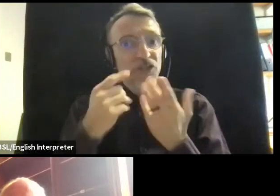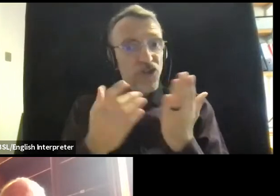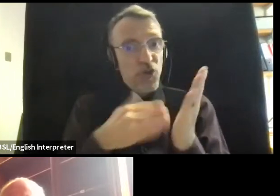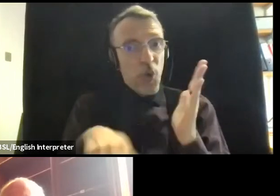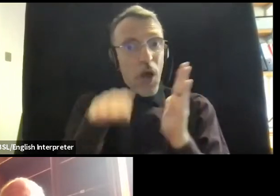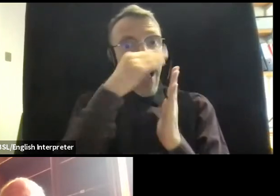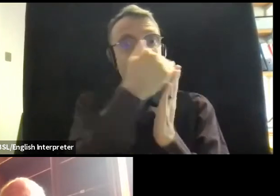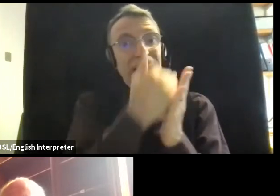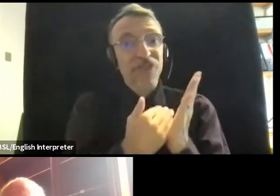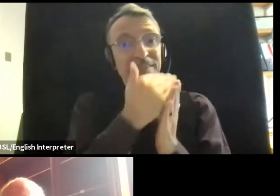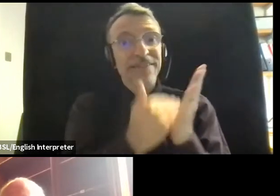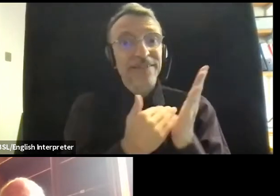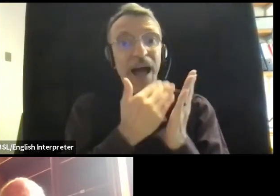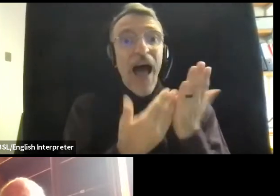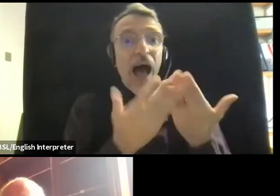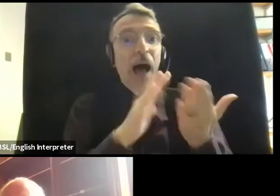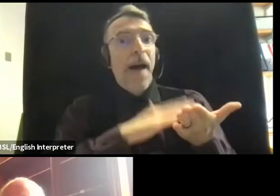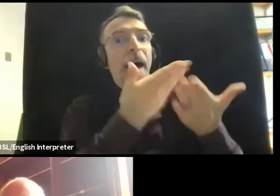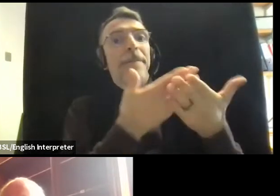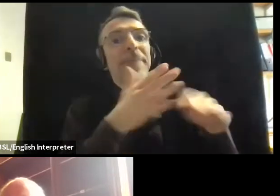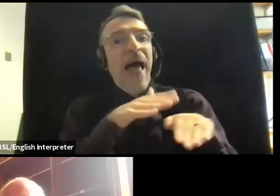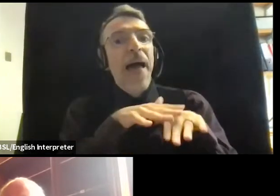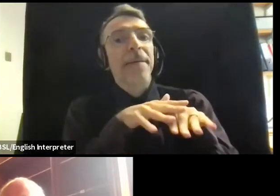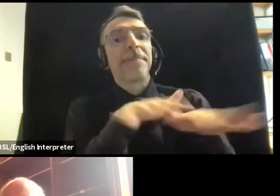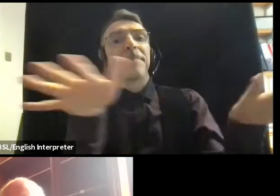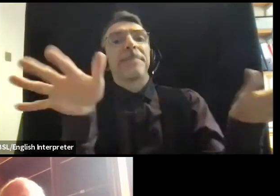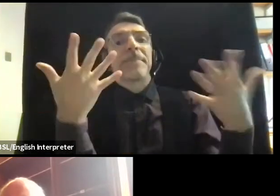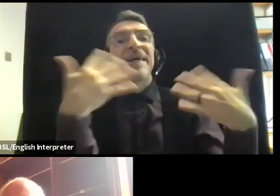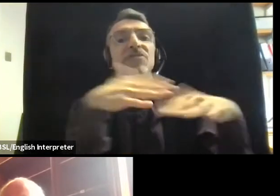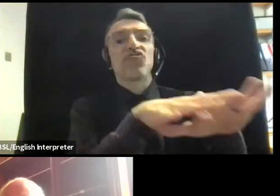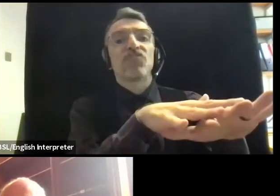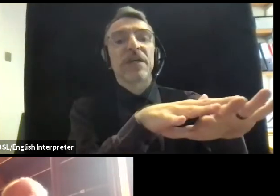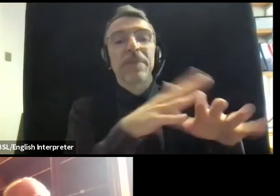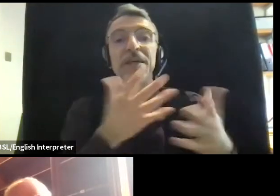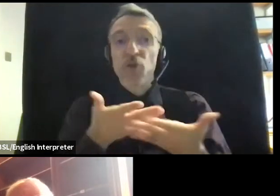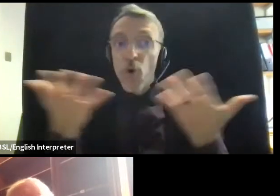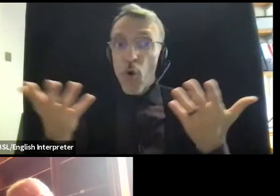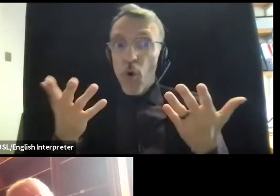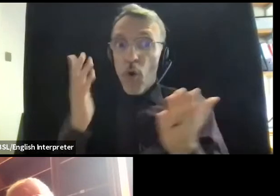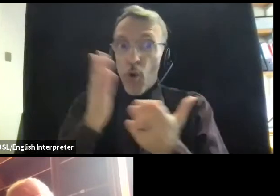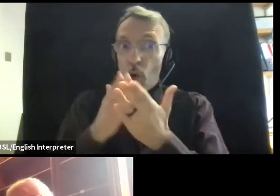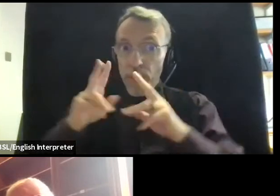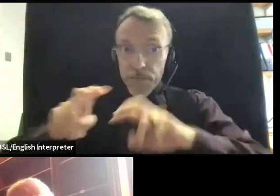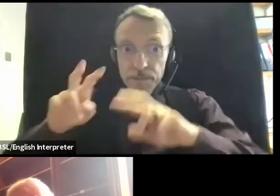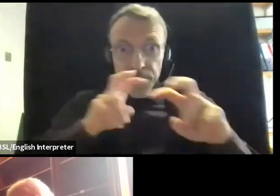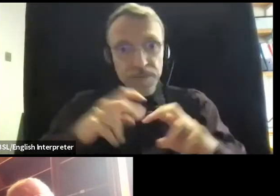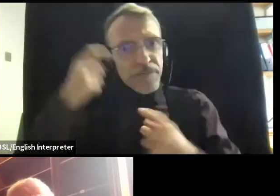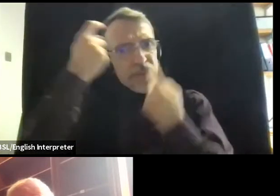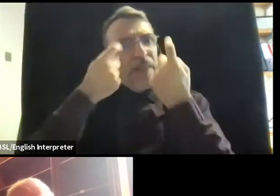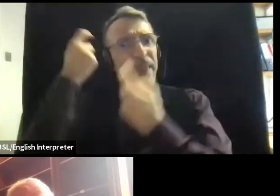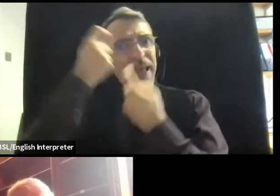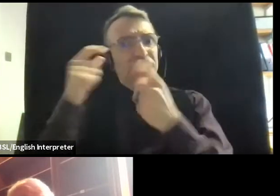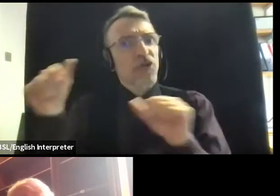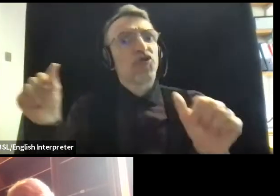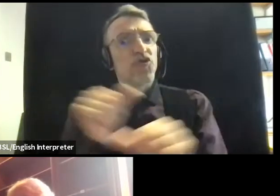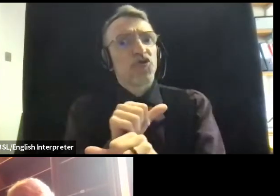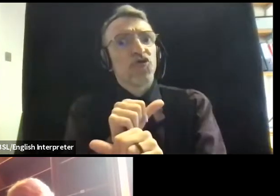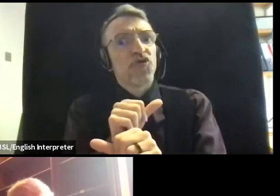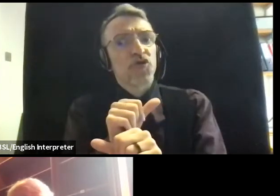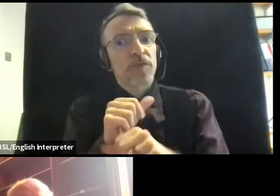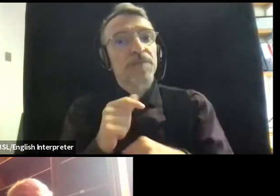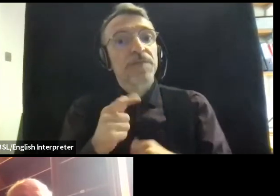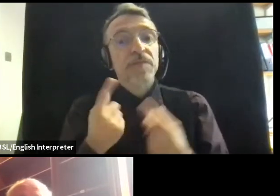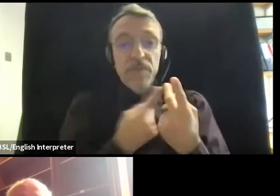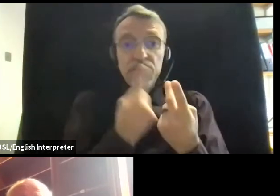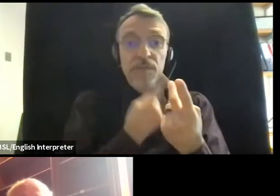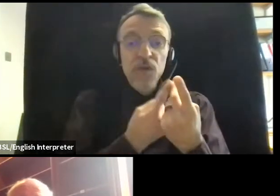the mainstream, get anyone who is working in a pluralistic context to think about this. The same thing has also